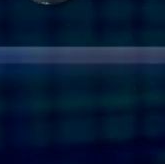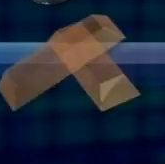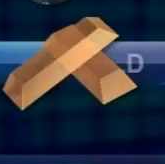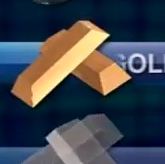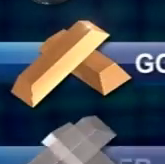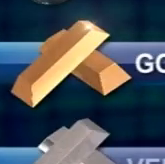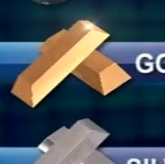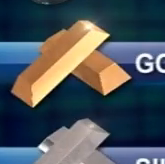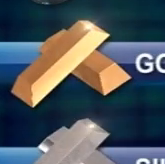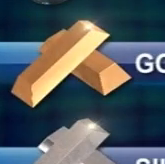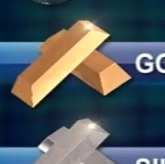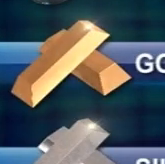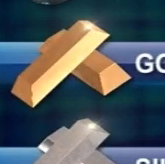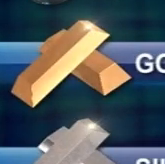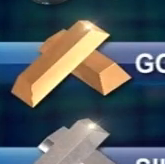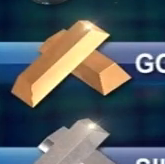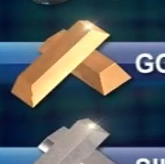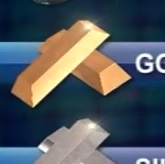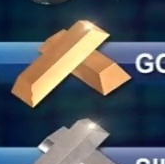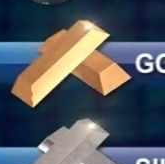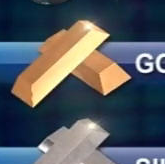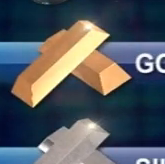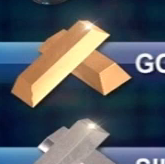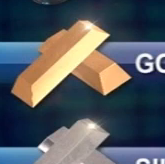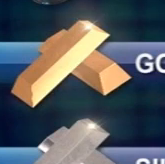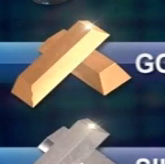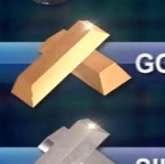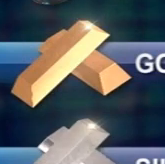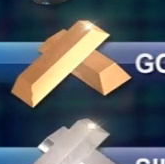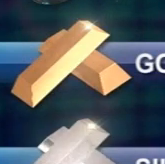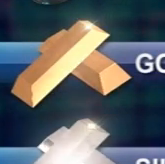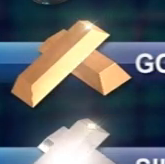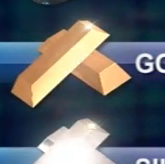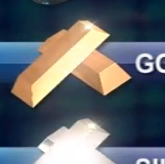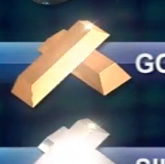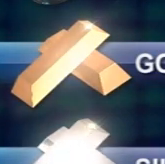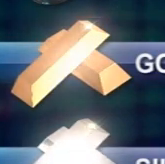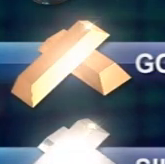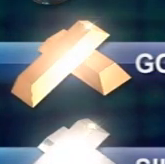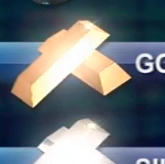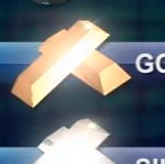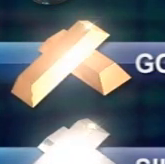to $39.98 per barrel. Gold continued to climb and was at